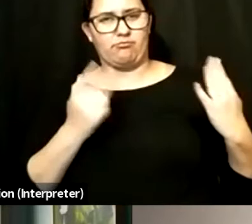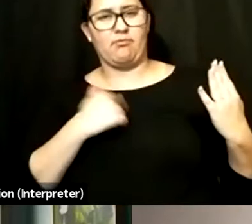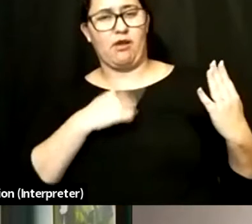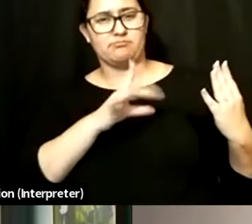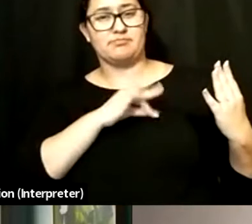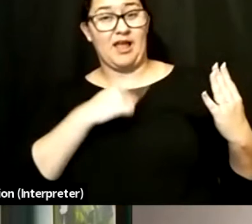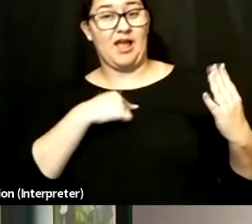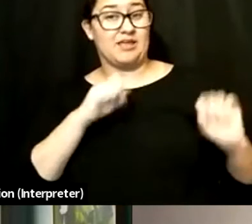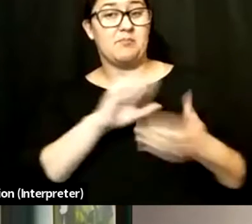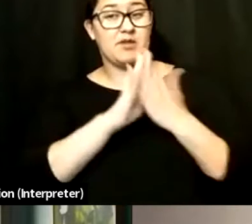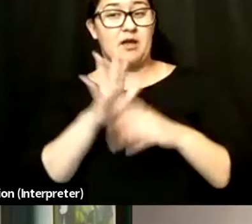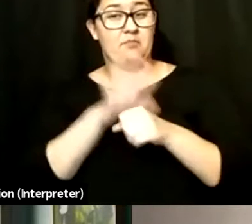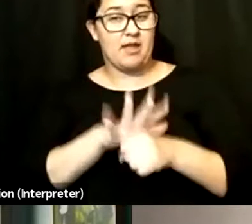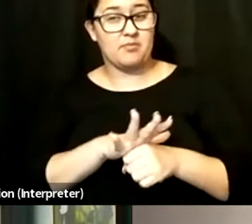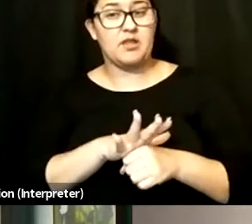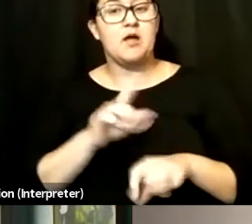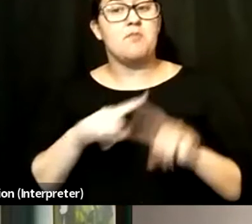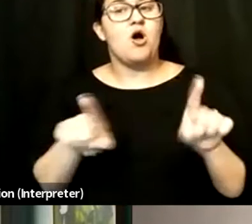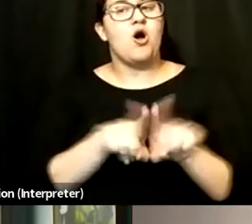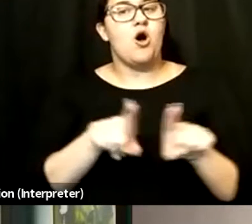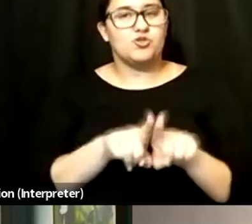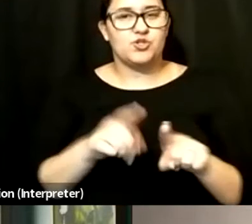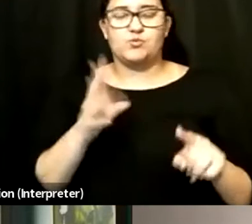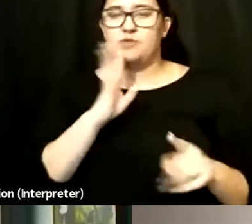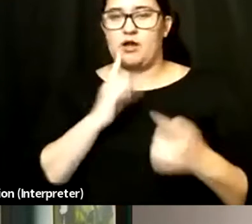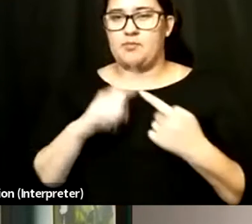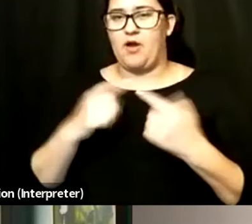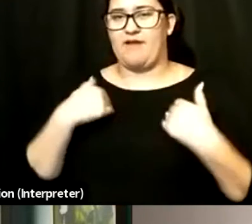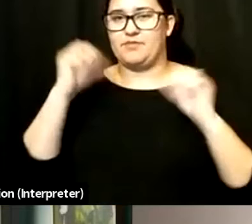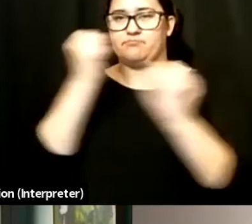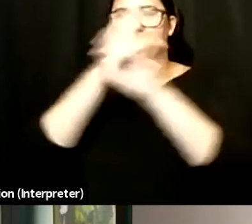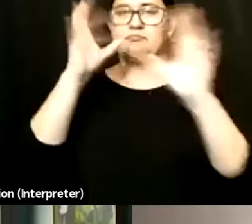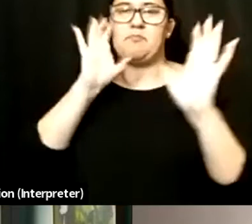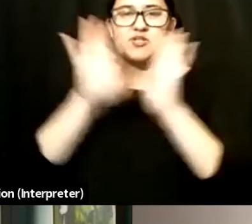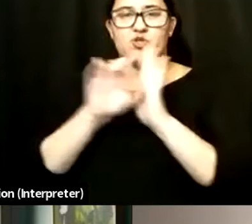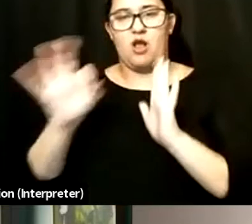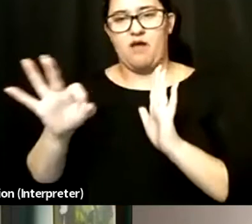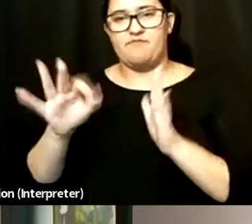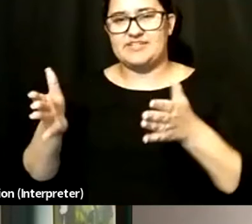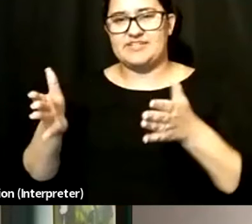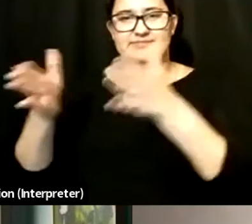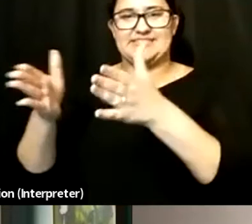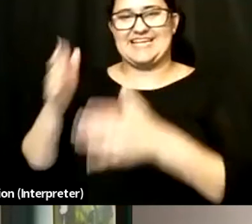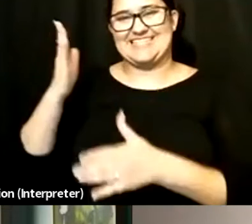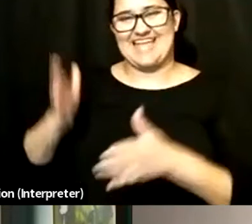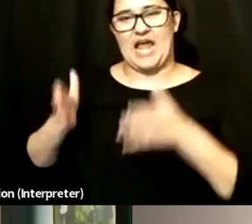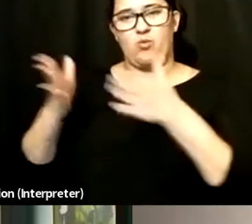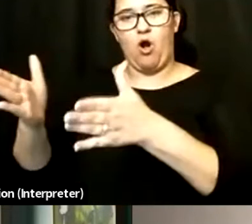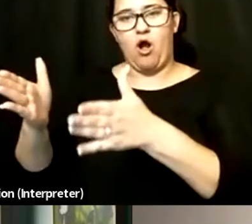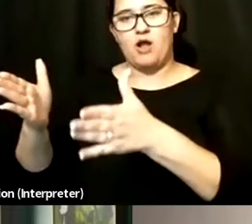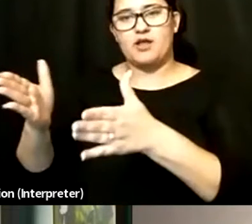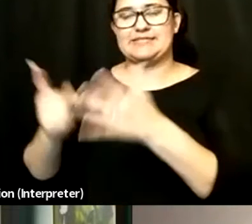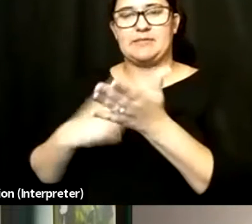myself. And we can take the shortcut and just pluck up like the really obvious examples of ableism, but to do the deeper work, we need to